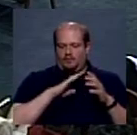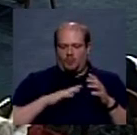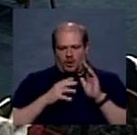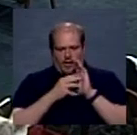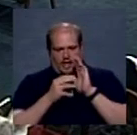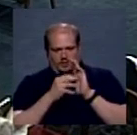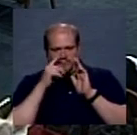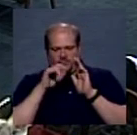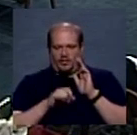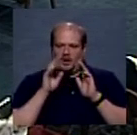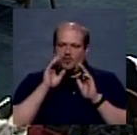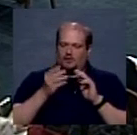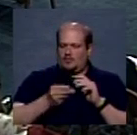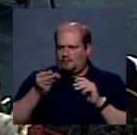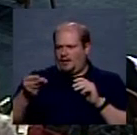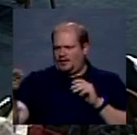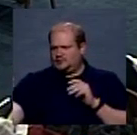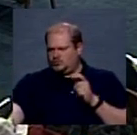well. Yeah, and then pass it to the manager.